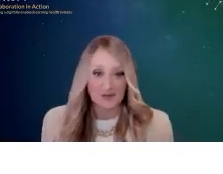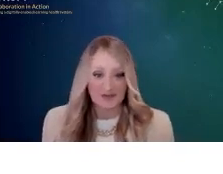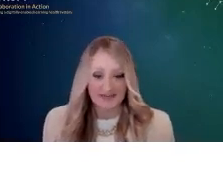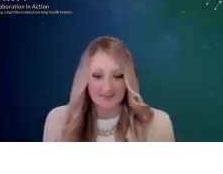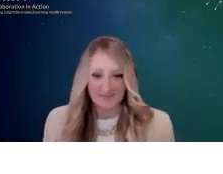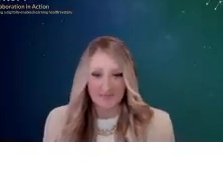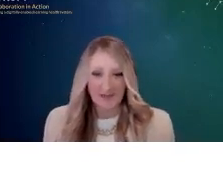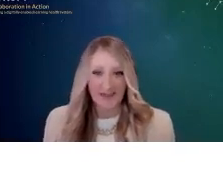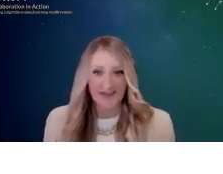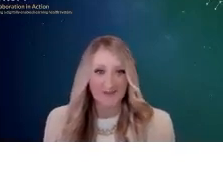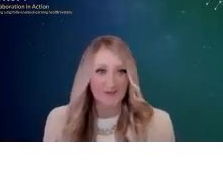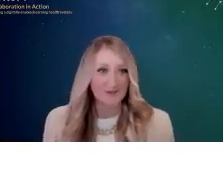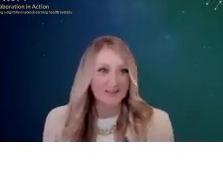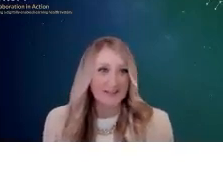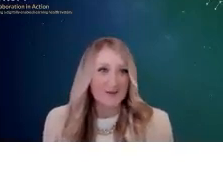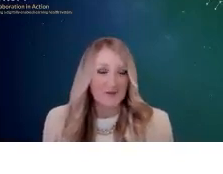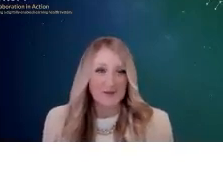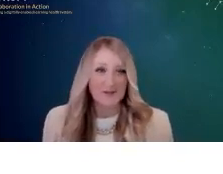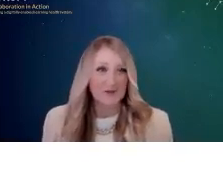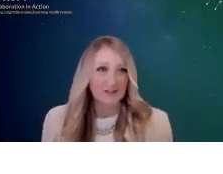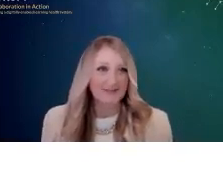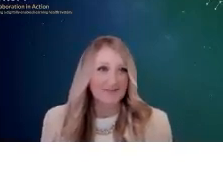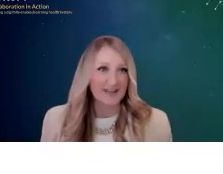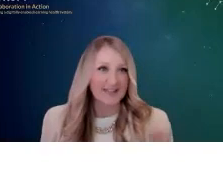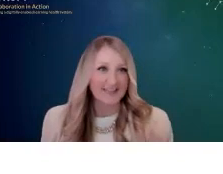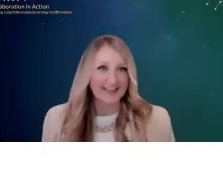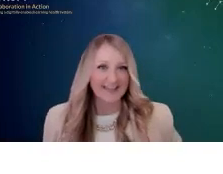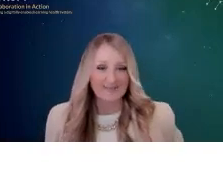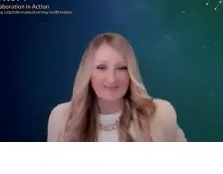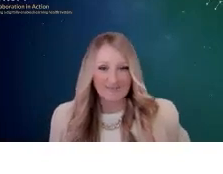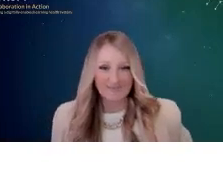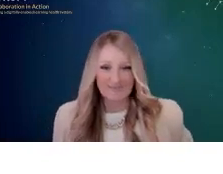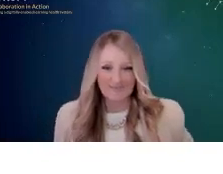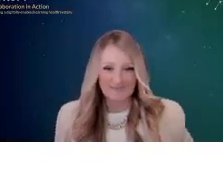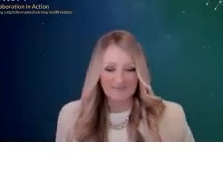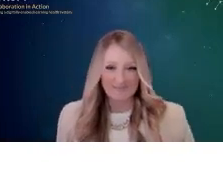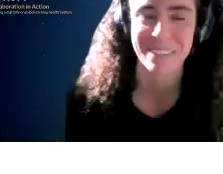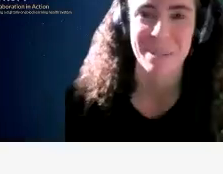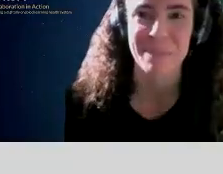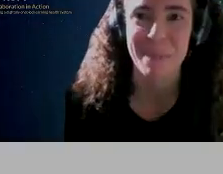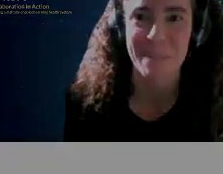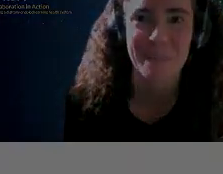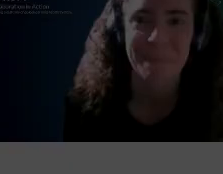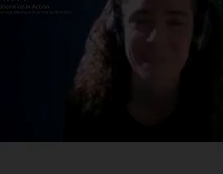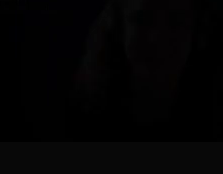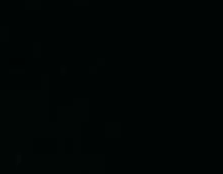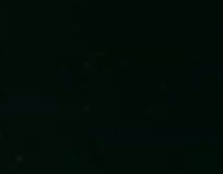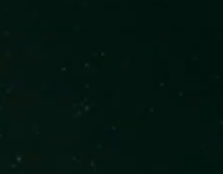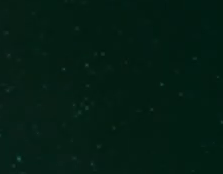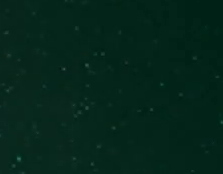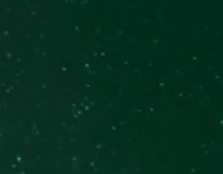loop screen. And we will see you over there shortly. Thanks again, Kim. Thanks, everyone. Bye-bye.